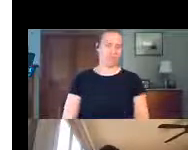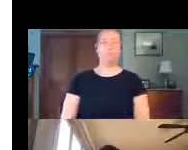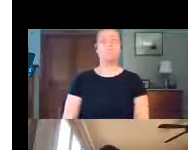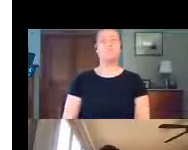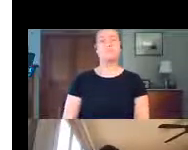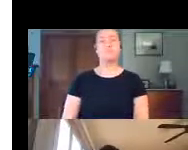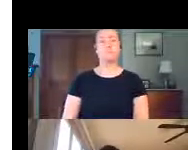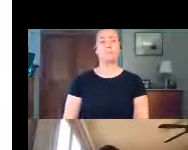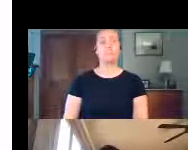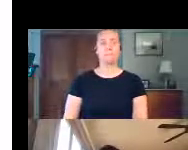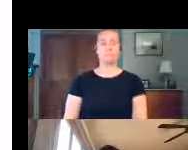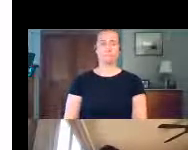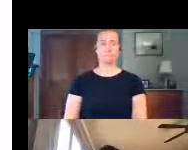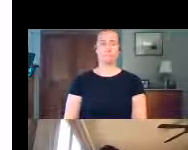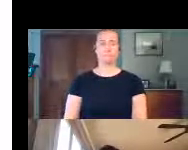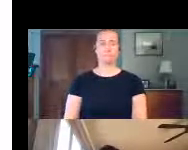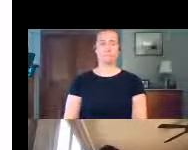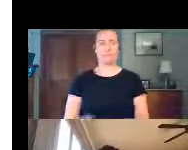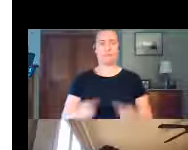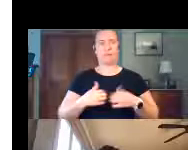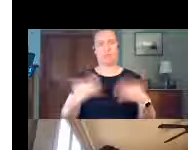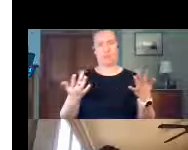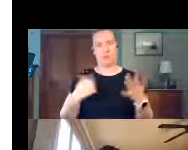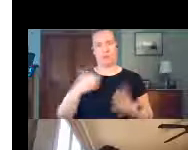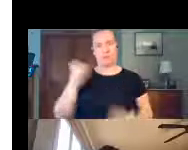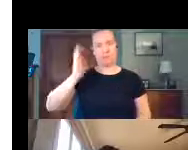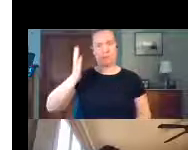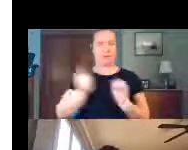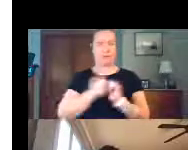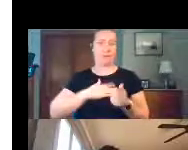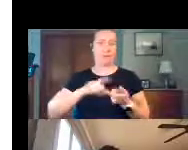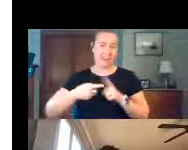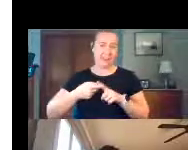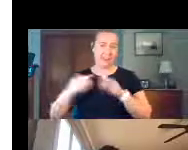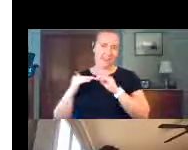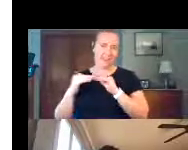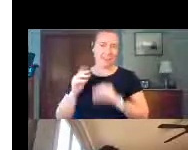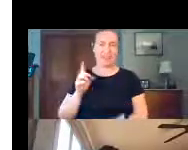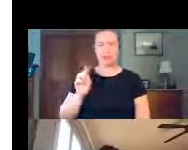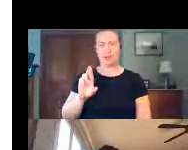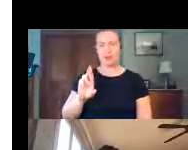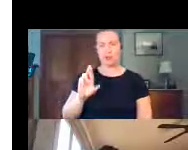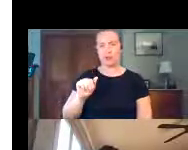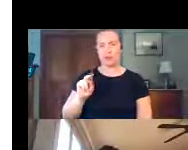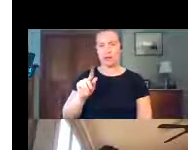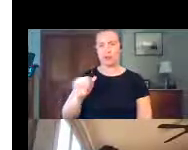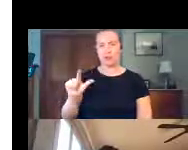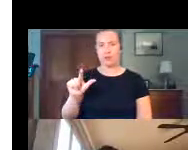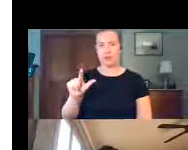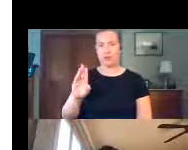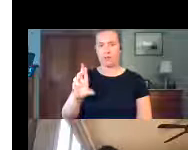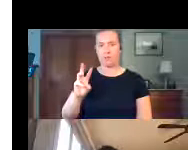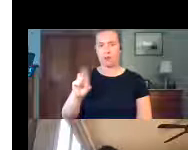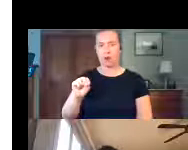So I'm thrilled to be presenting today with my friend and colleague, Dr. Randall Brown. Randy's a family